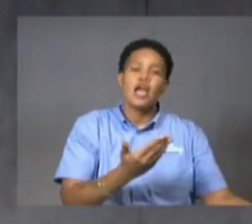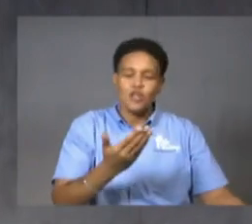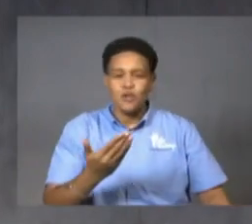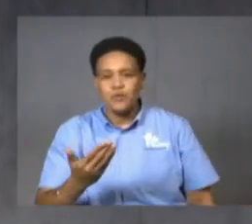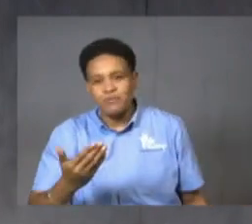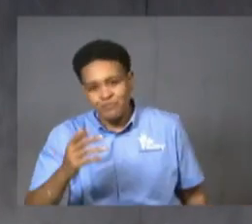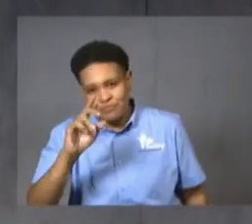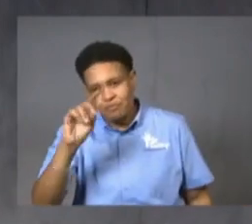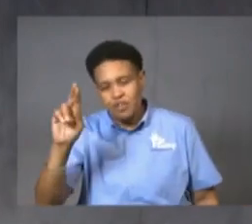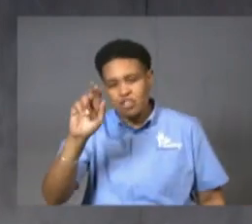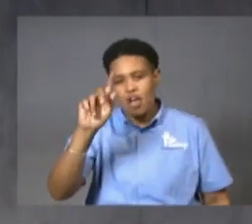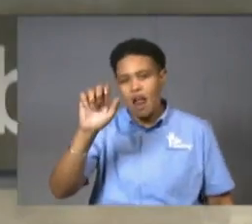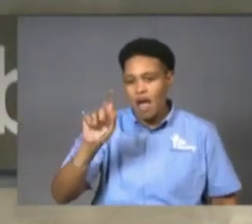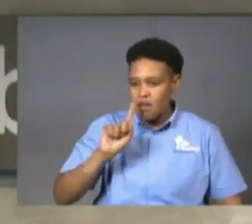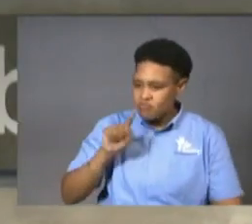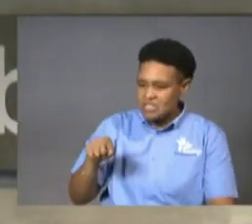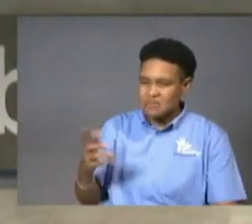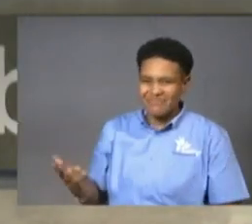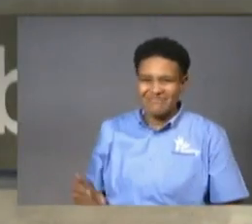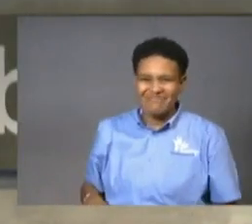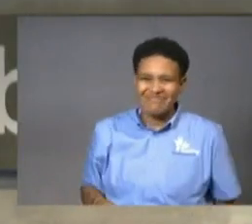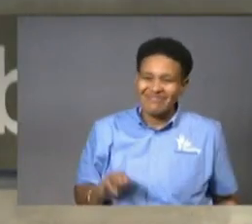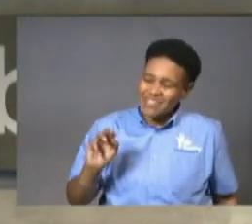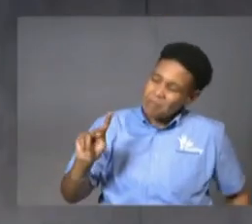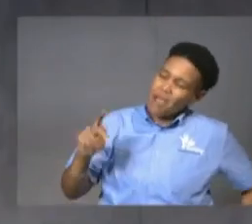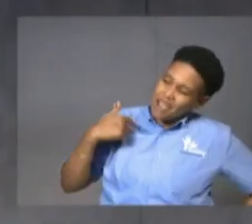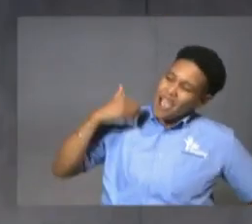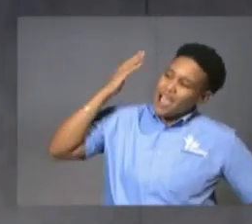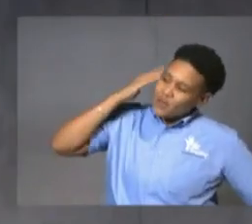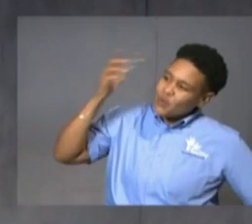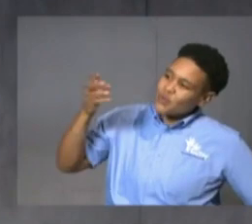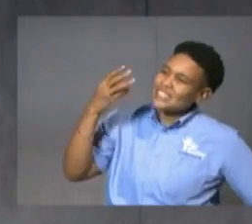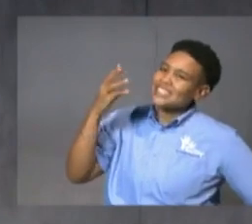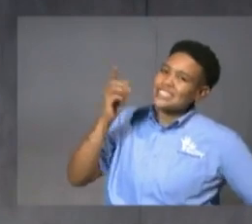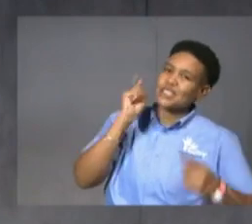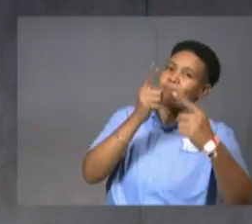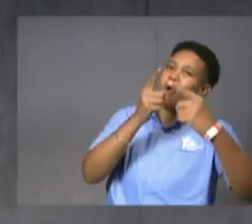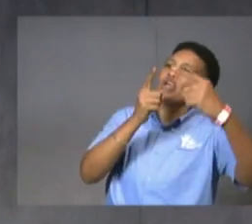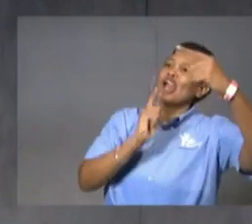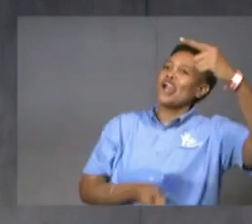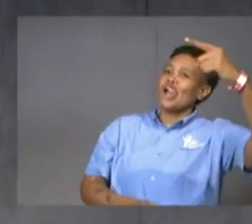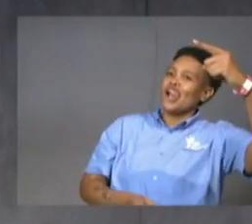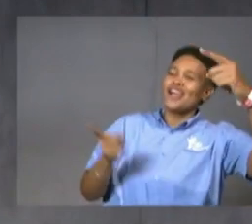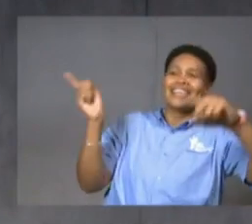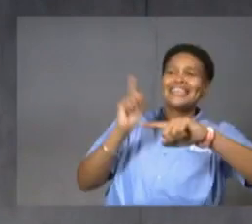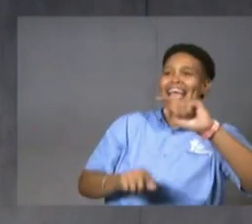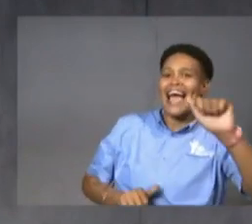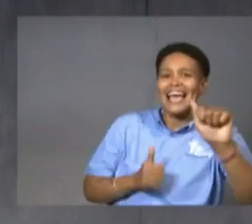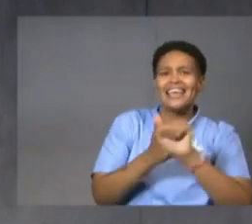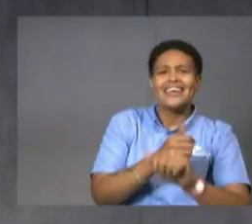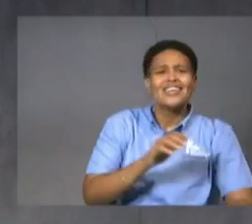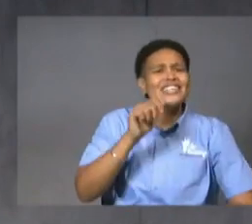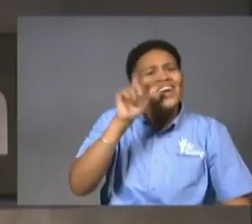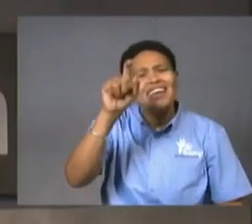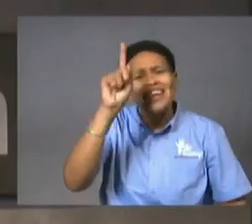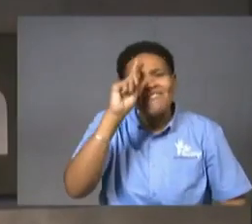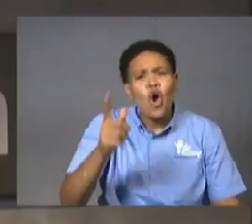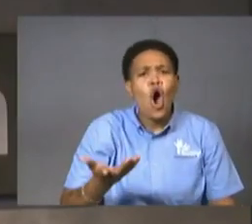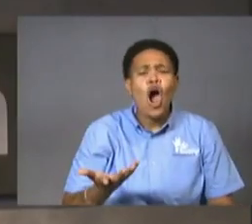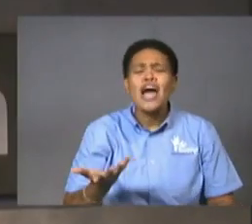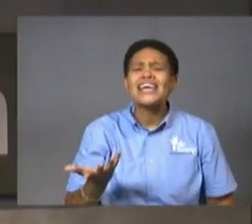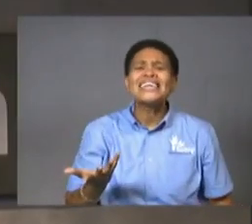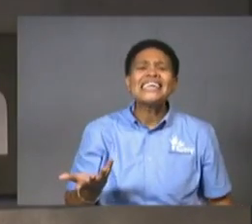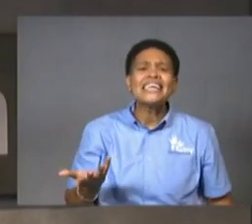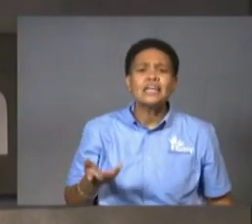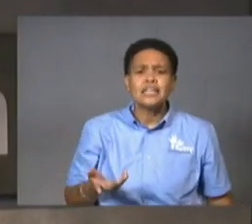rebut. Mark, I know you're 16 points behind in the poll, but there's no need for this desperate attempt